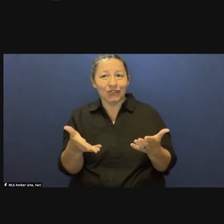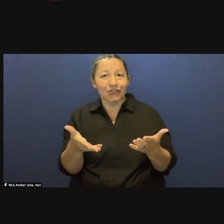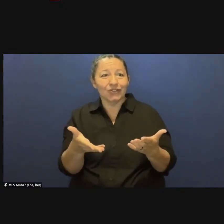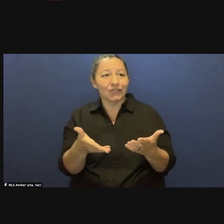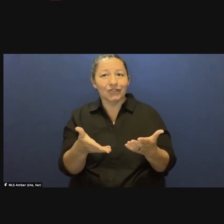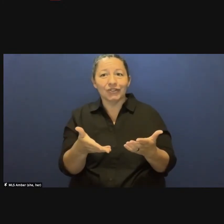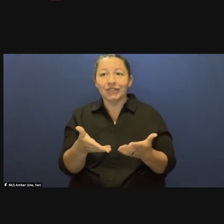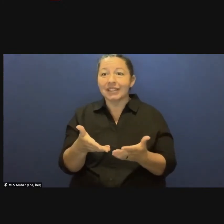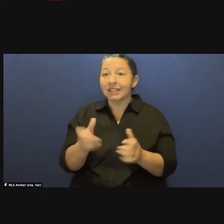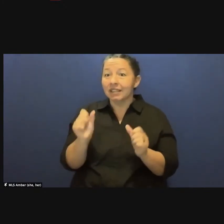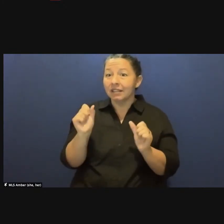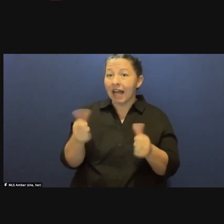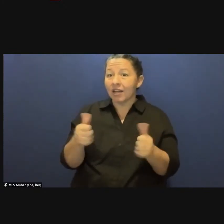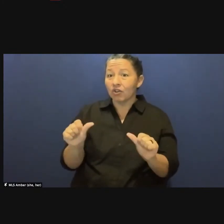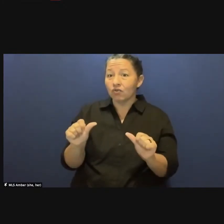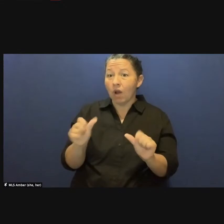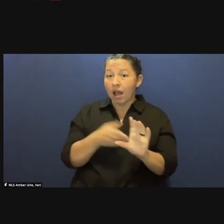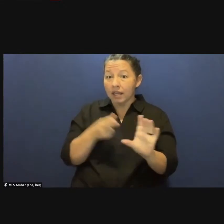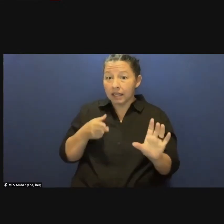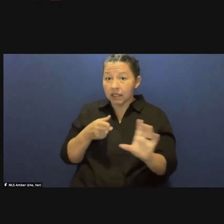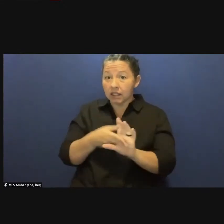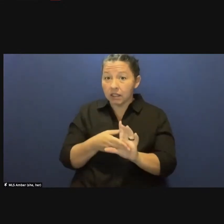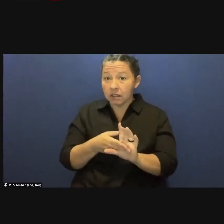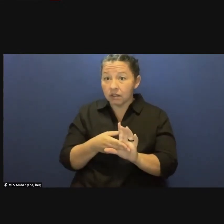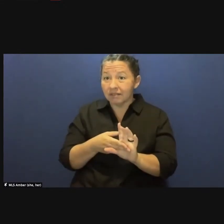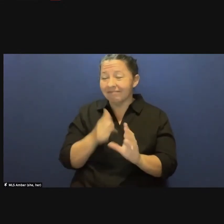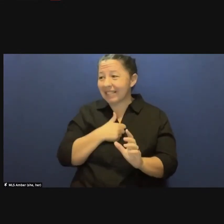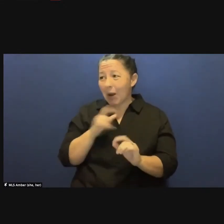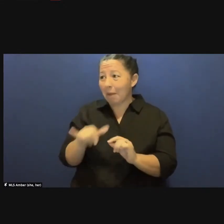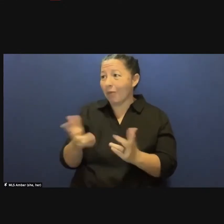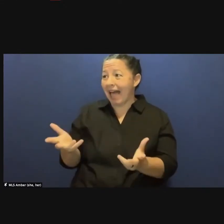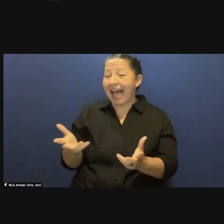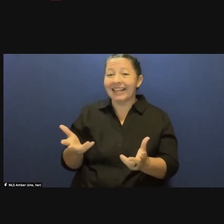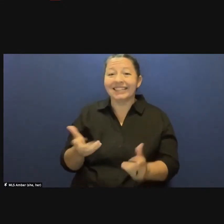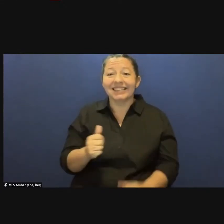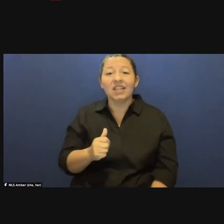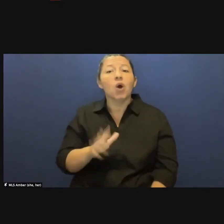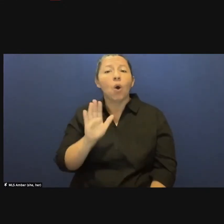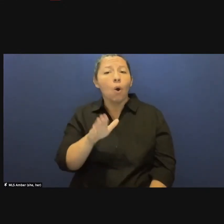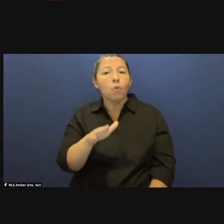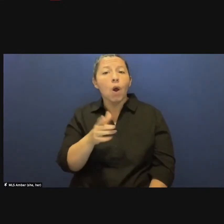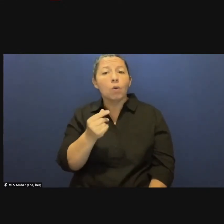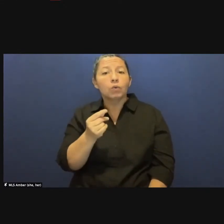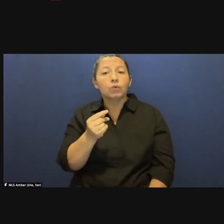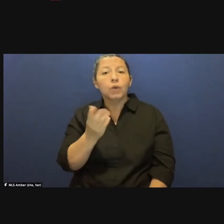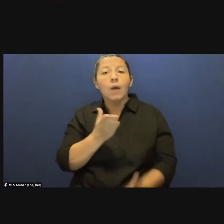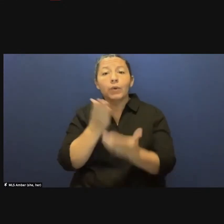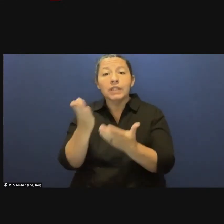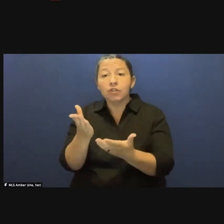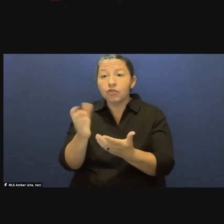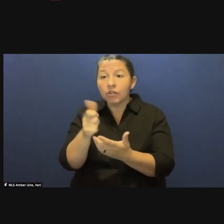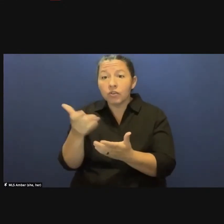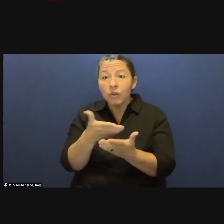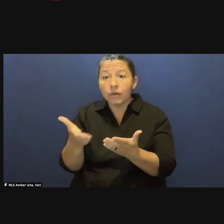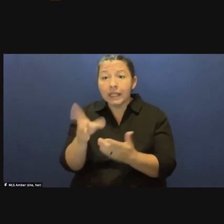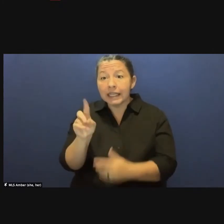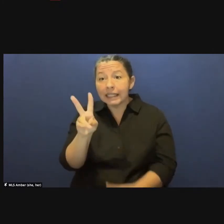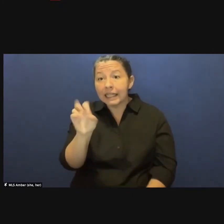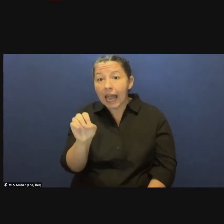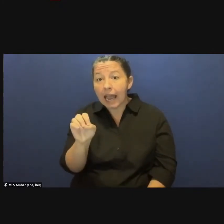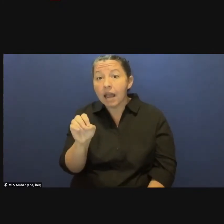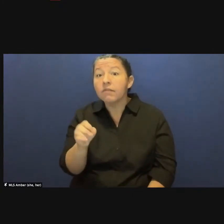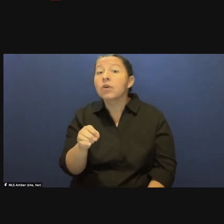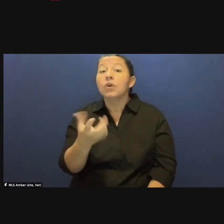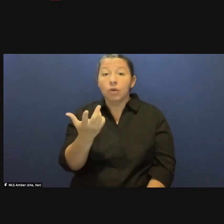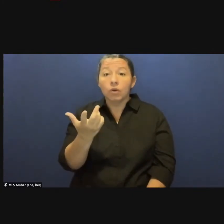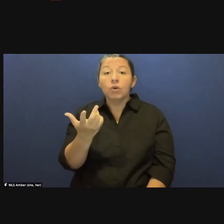So I can try quitting the Zoom and coming back online. I'm sorry for this, but let me suggest something else, Dave. So while you sort